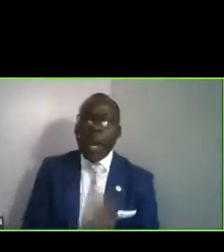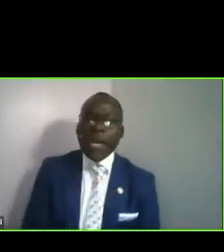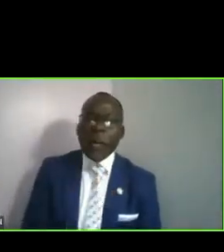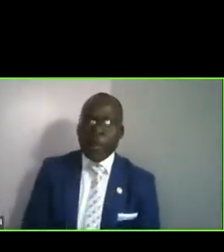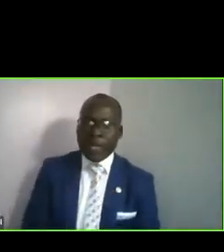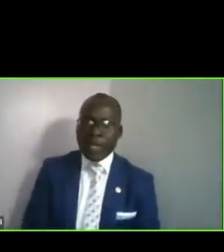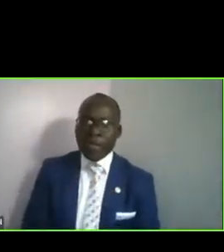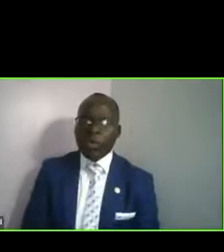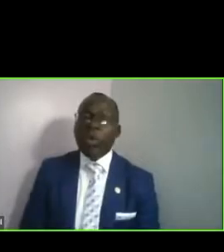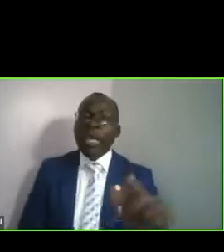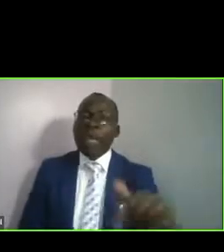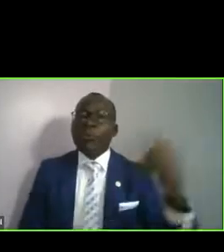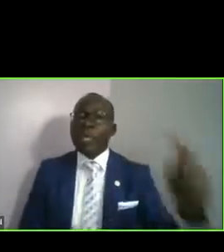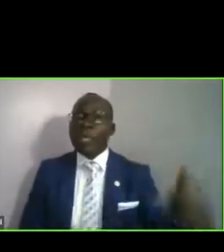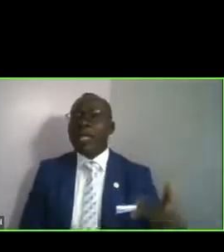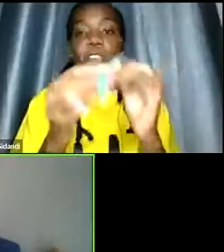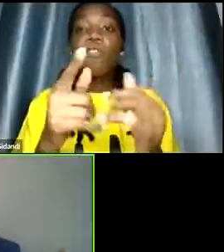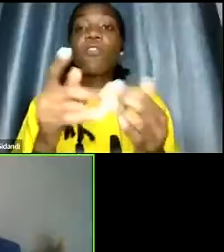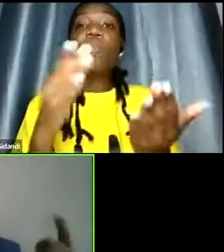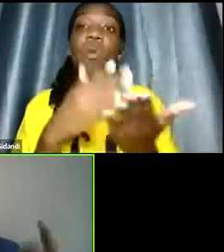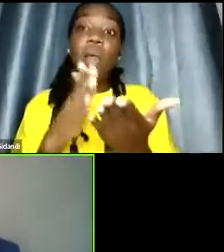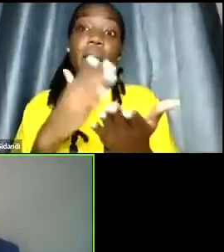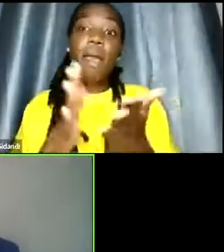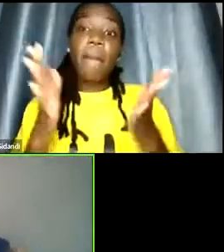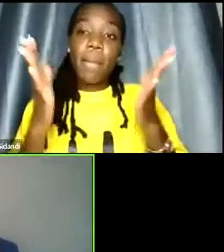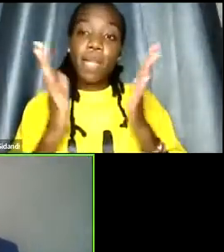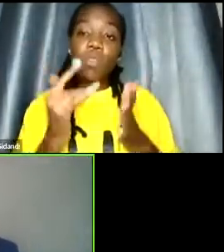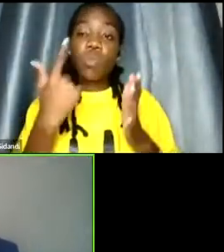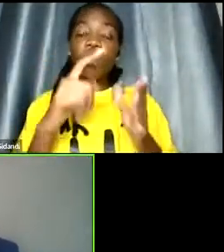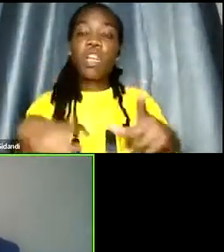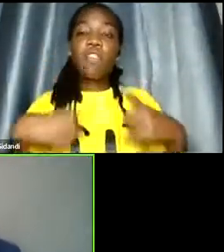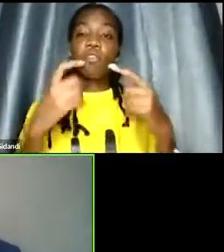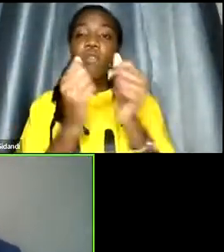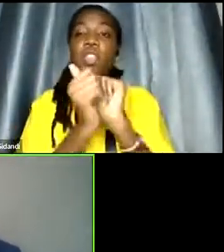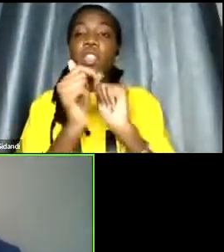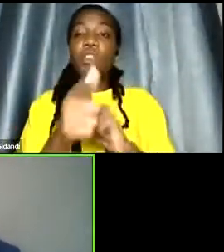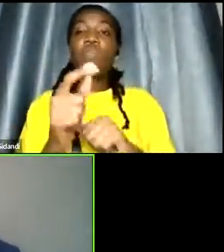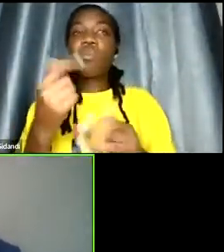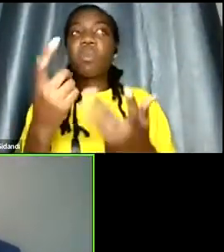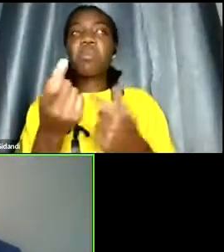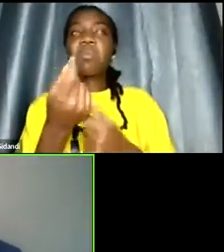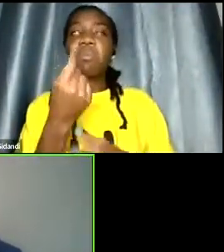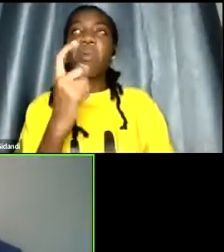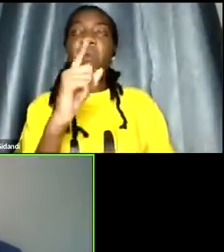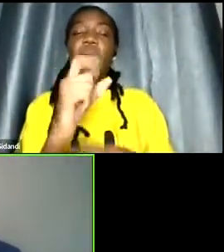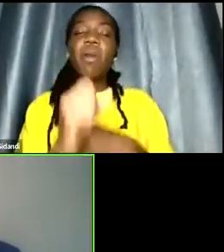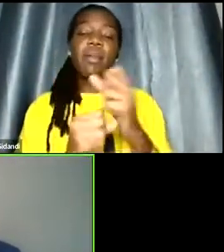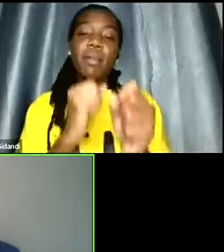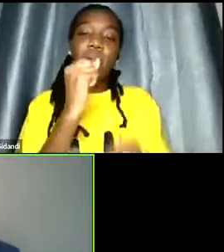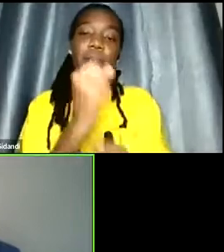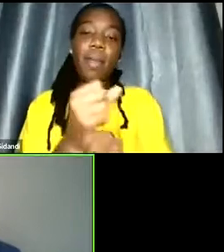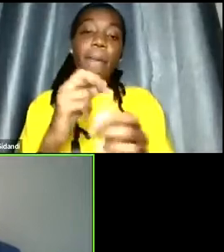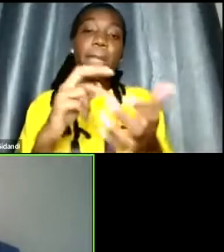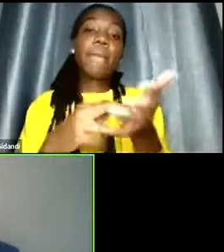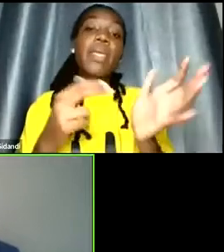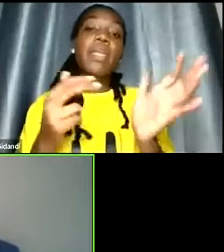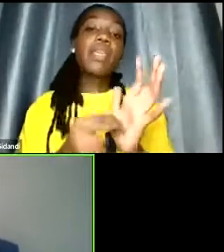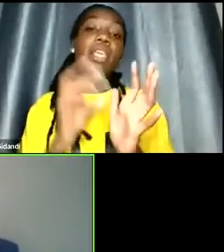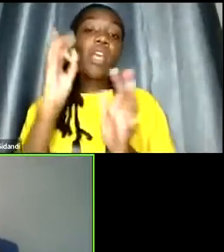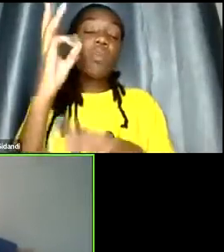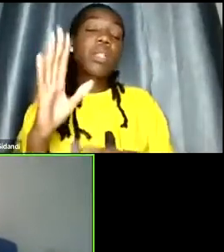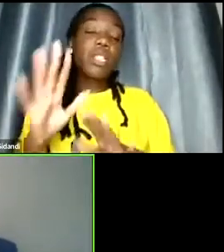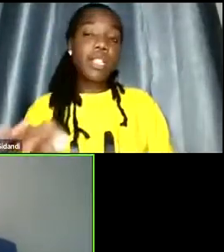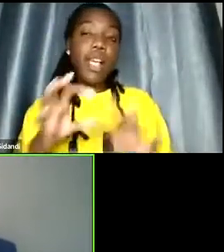if you hire a person who lives within less than a year of being hired, guaranteed you're suffering losses, colossal losses